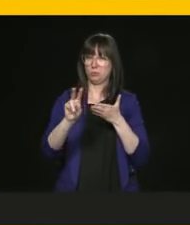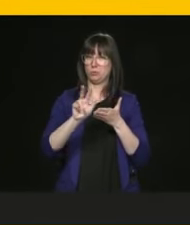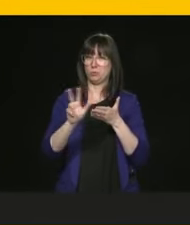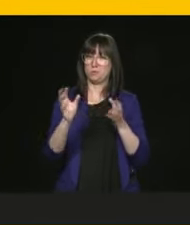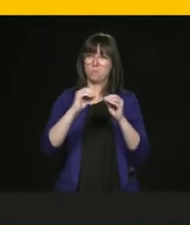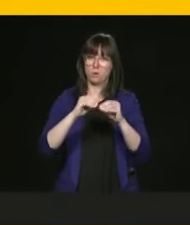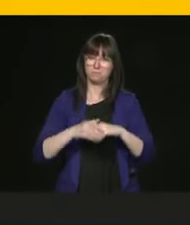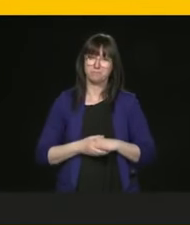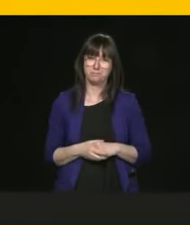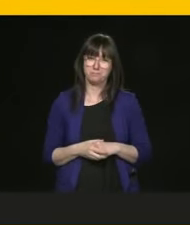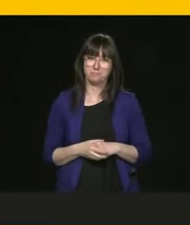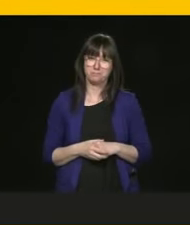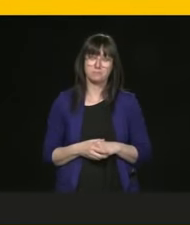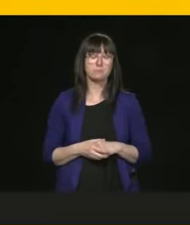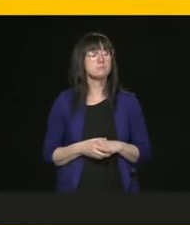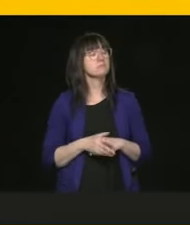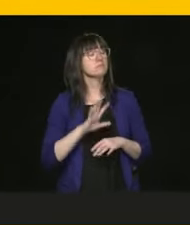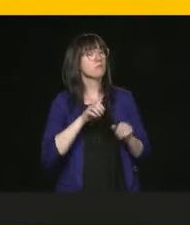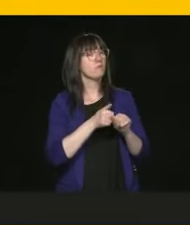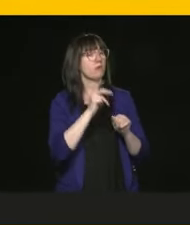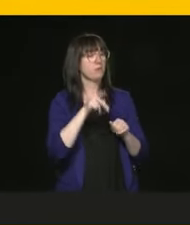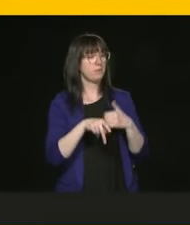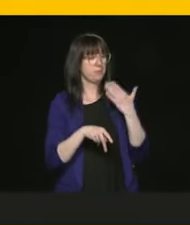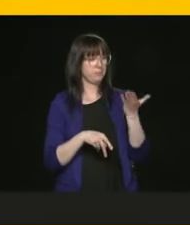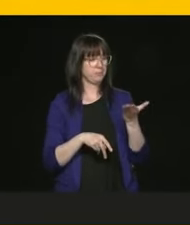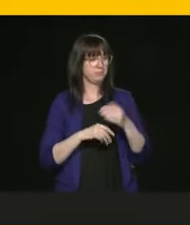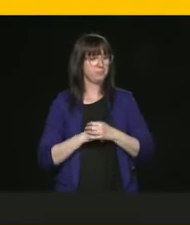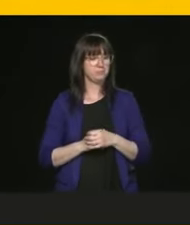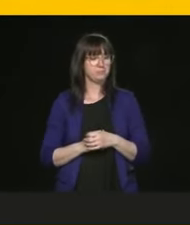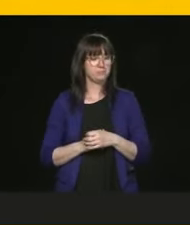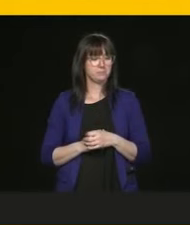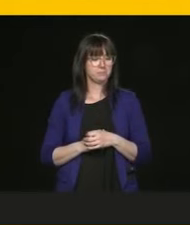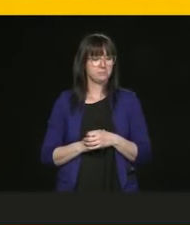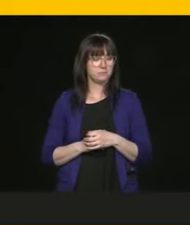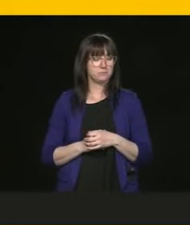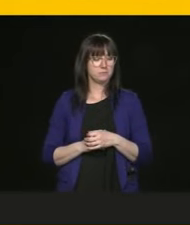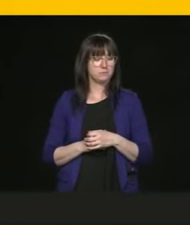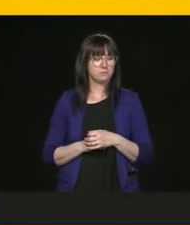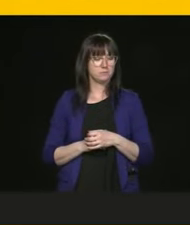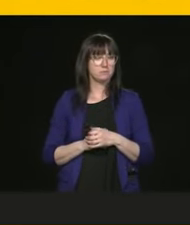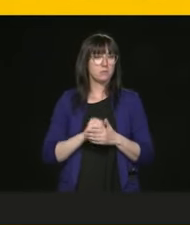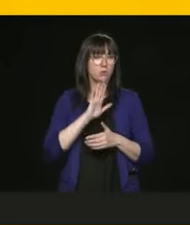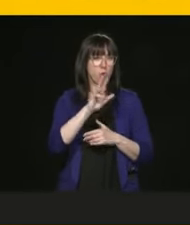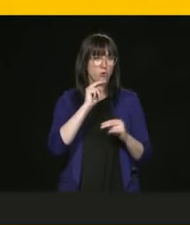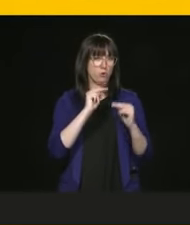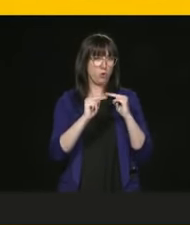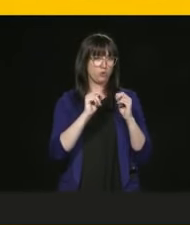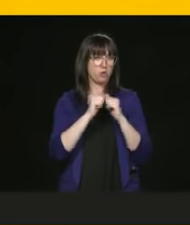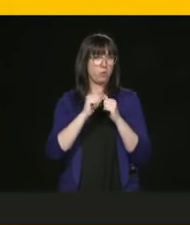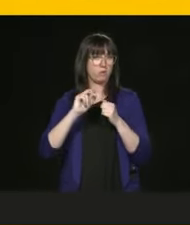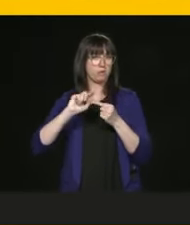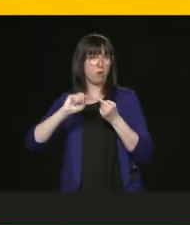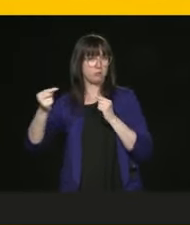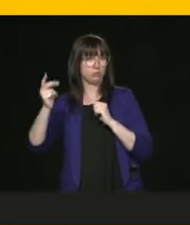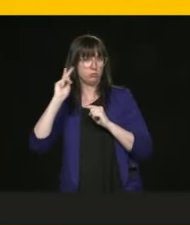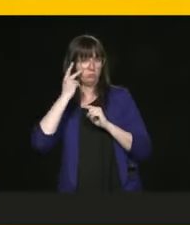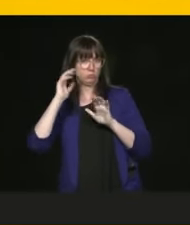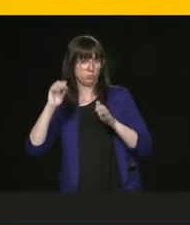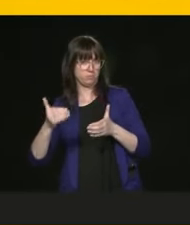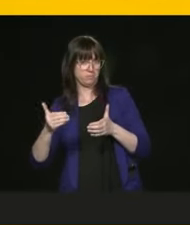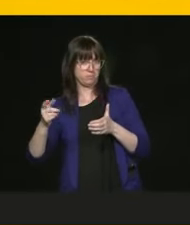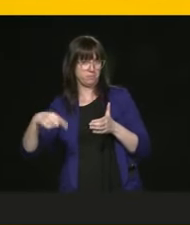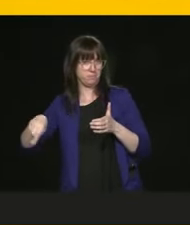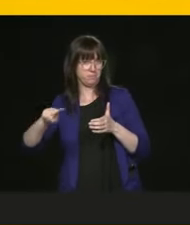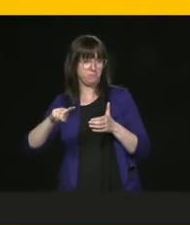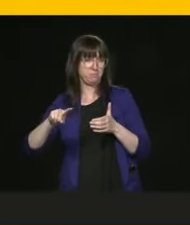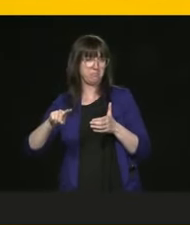With respect to the negotiations with the opposition about Parliament, why has there not been any agreement yet? You're able